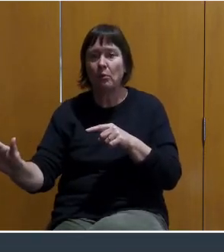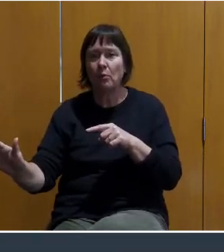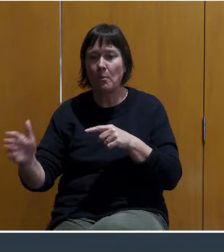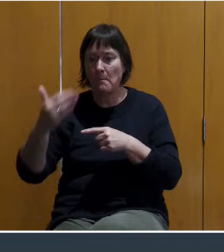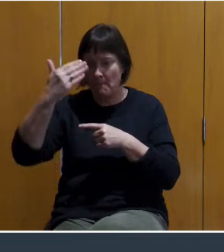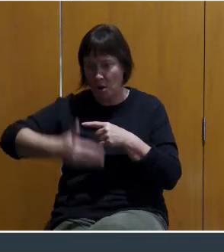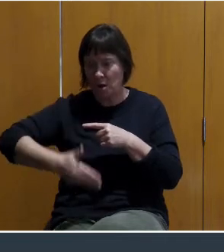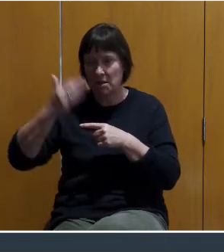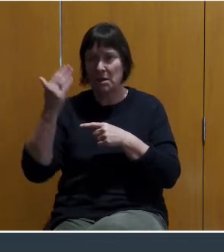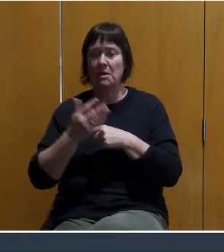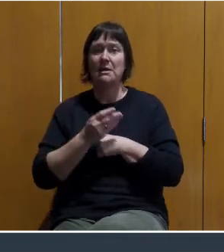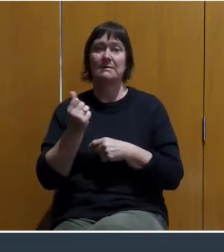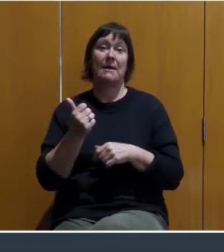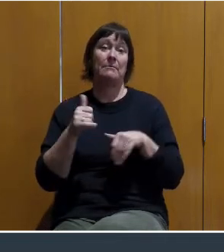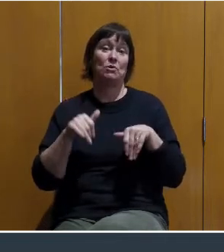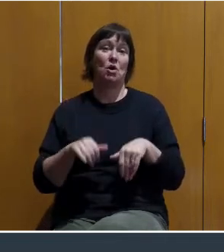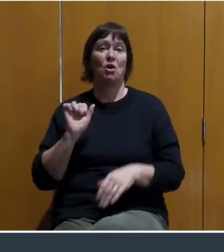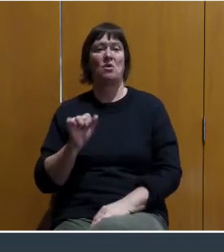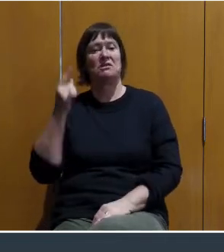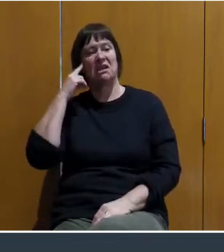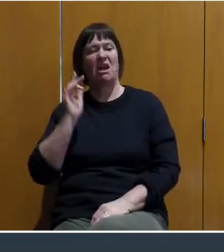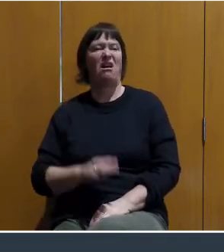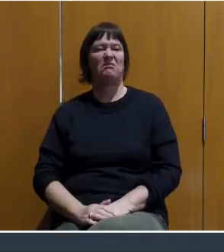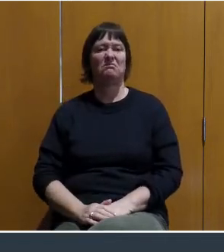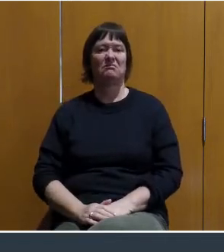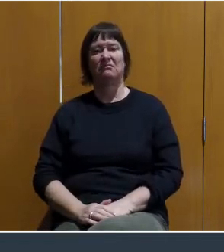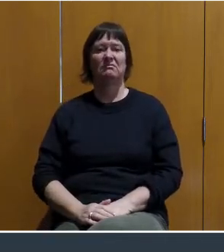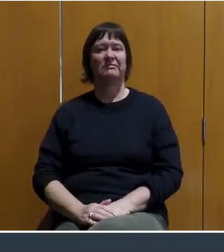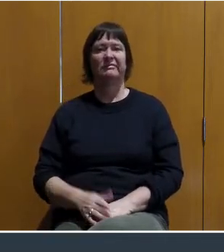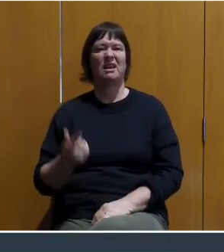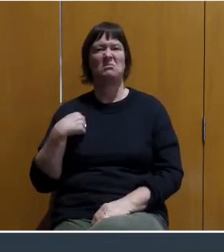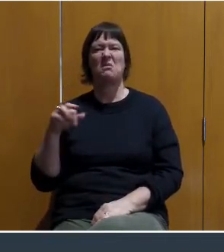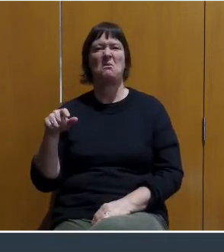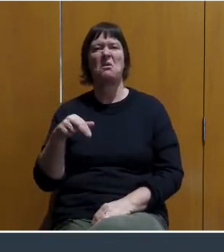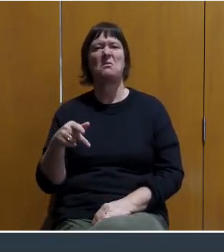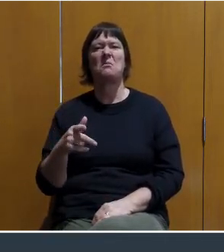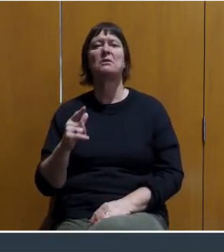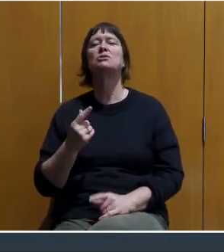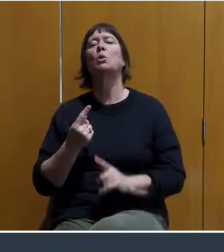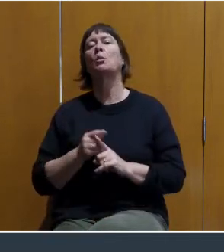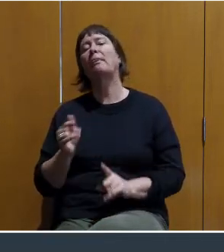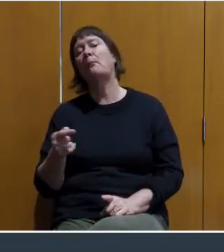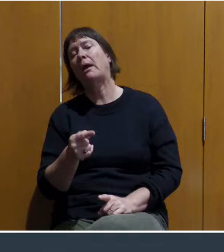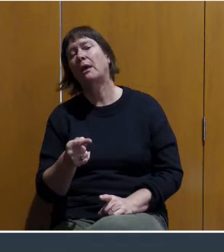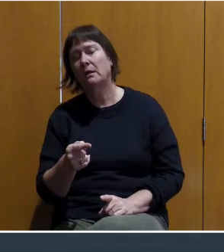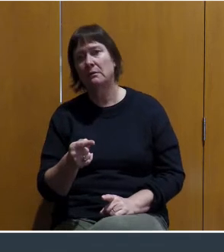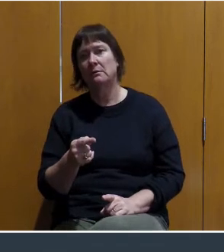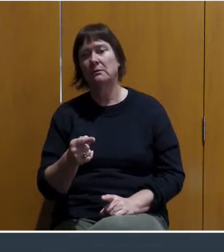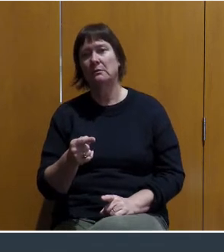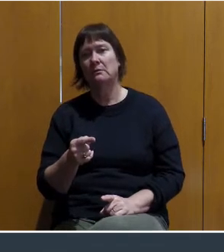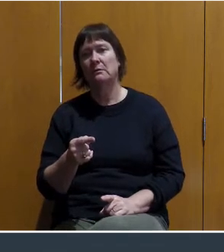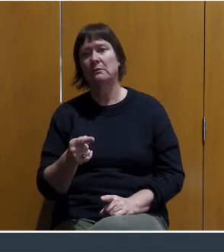that some dog owners might think, oh, I'm not going to walk all the way back, I'll take a shortcut. Don't